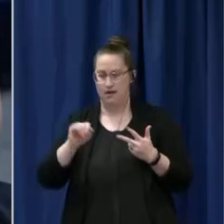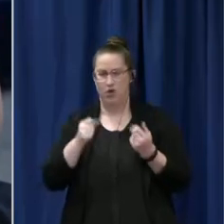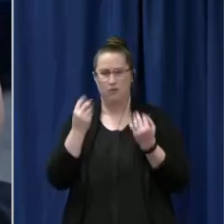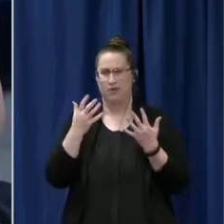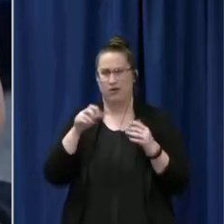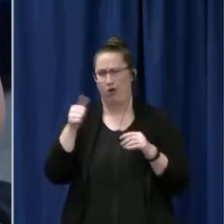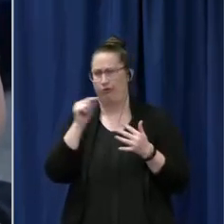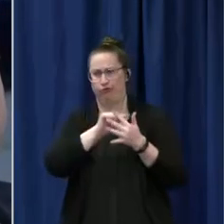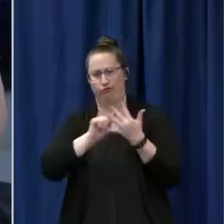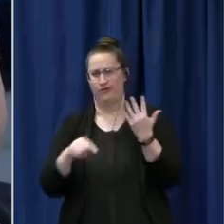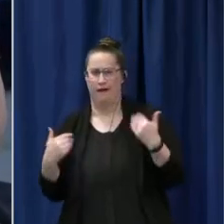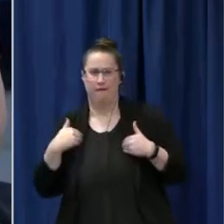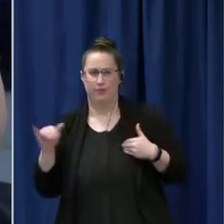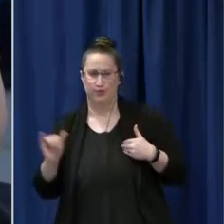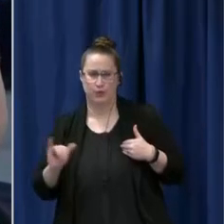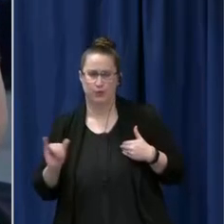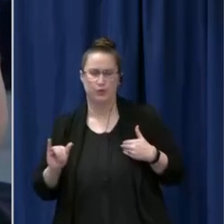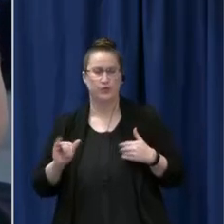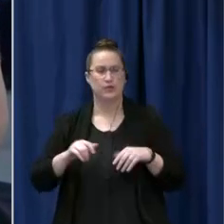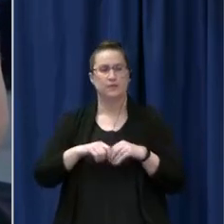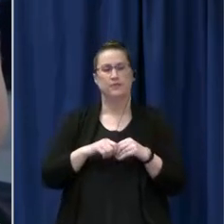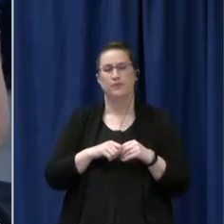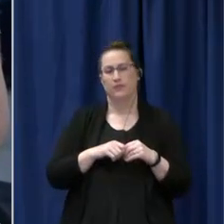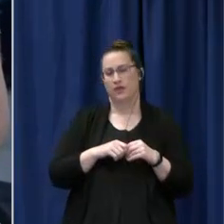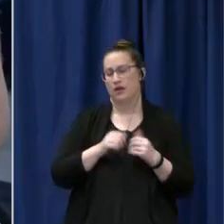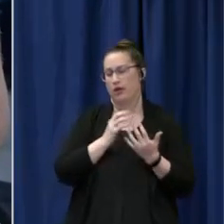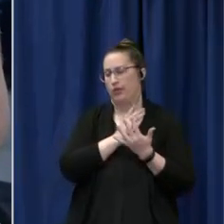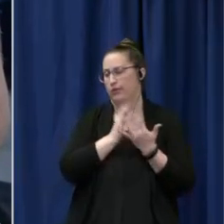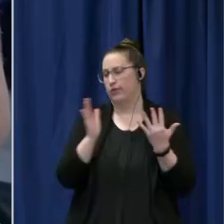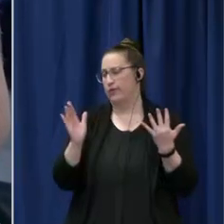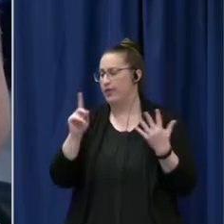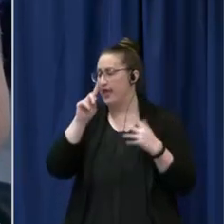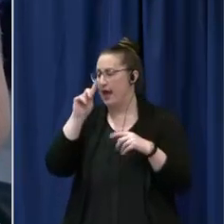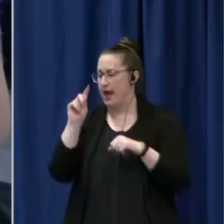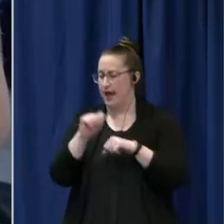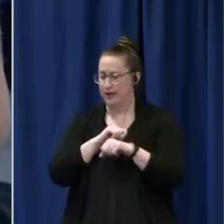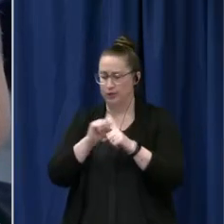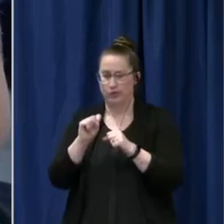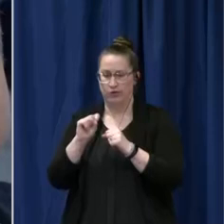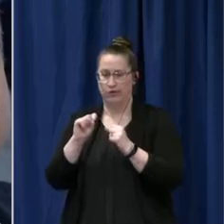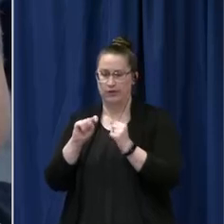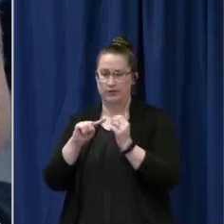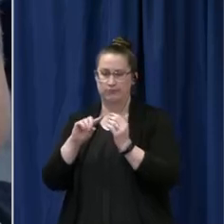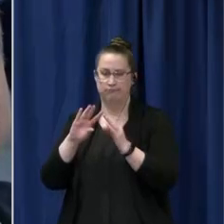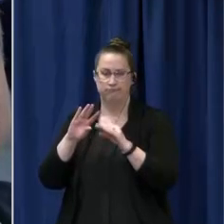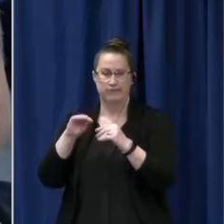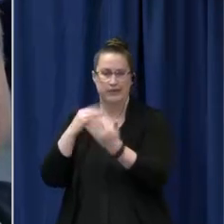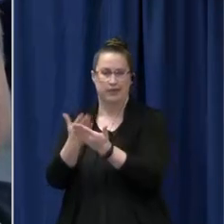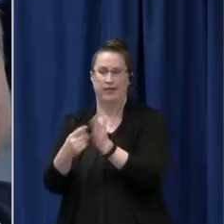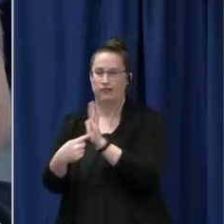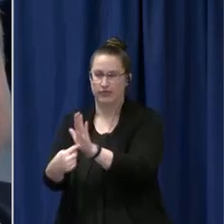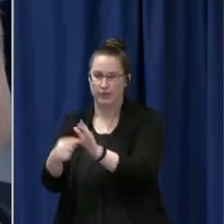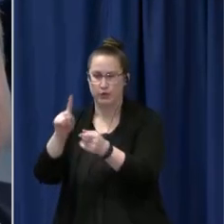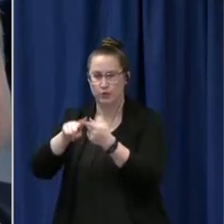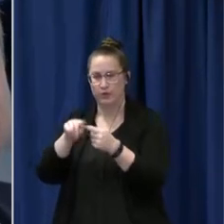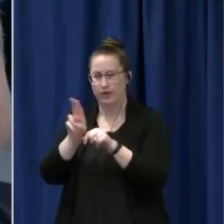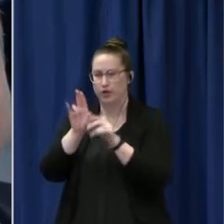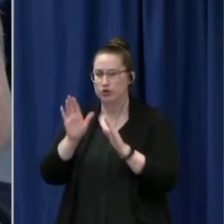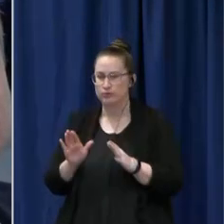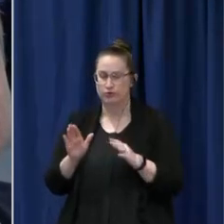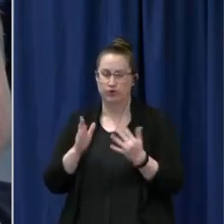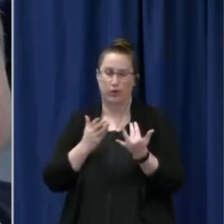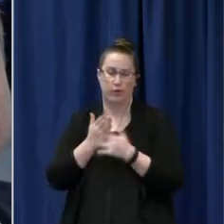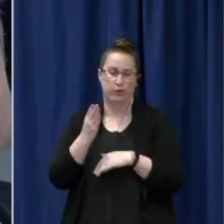there through the actual delivery ultimately to the consumer through a